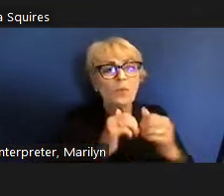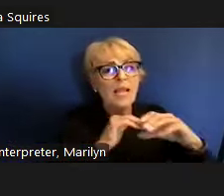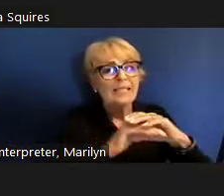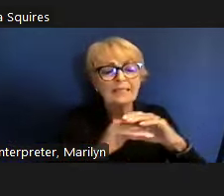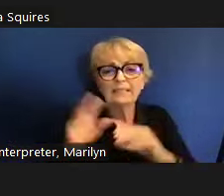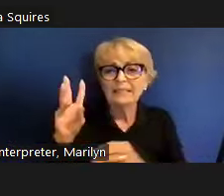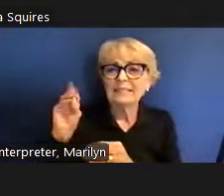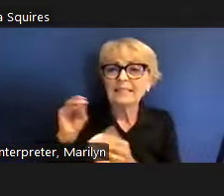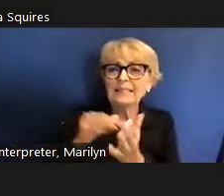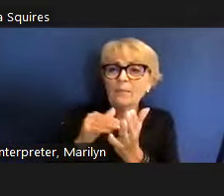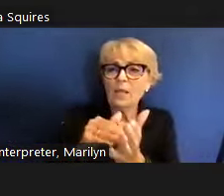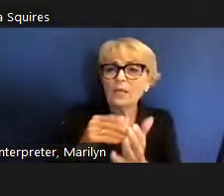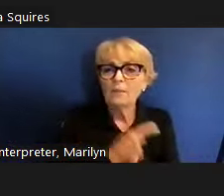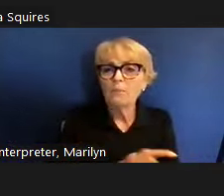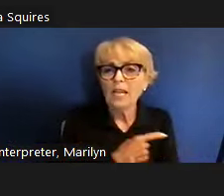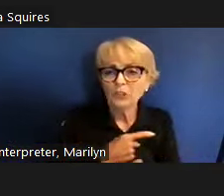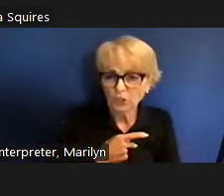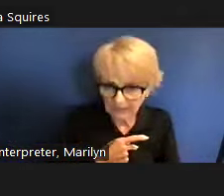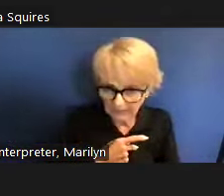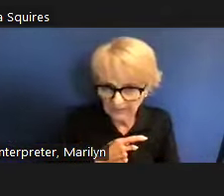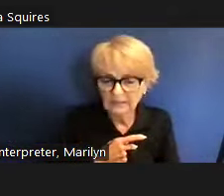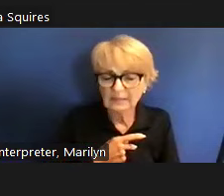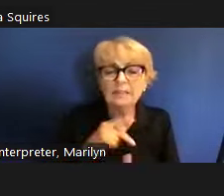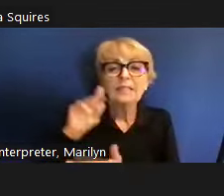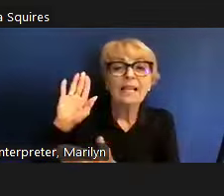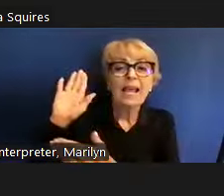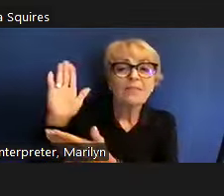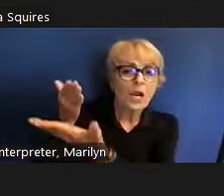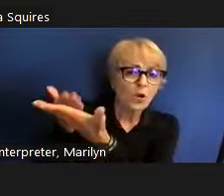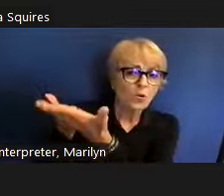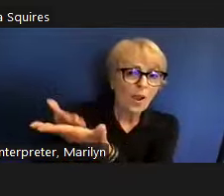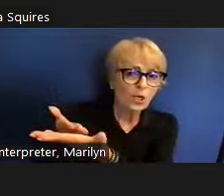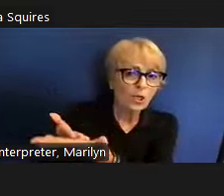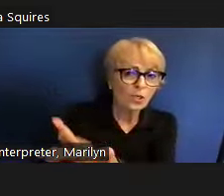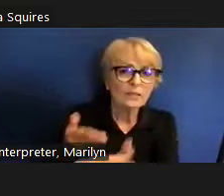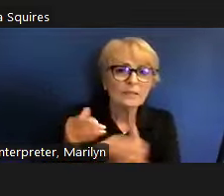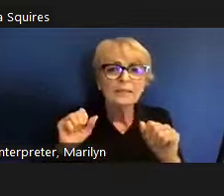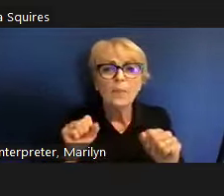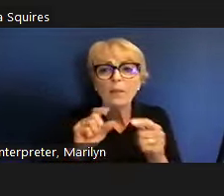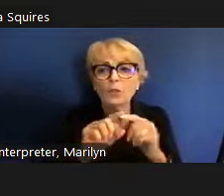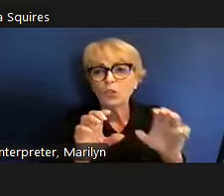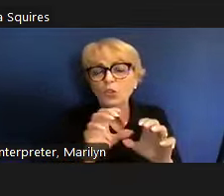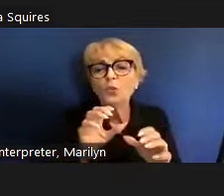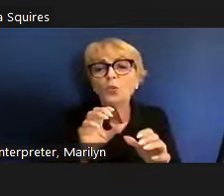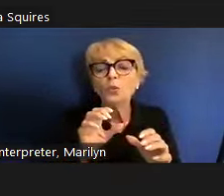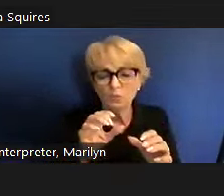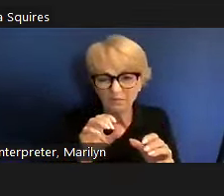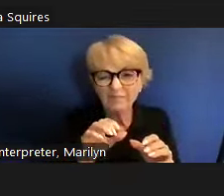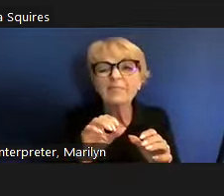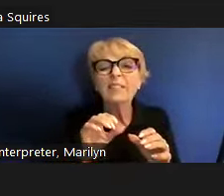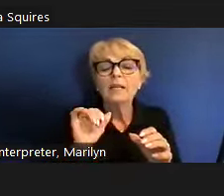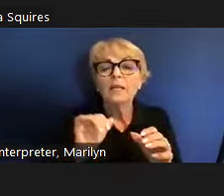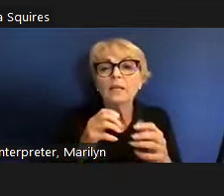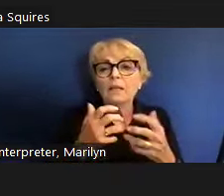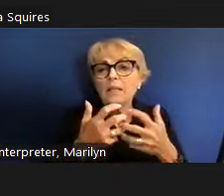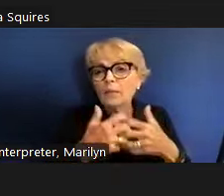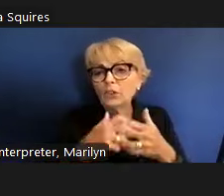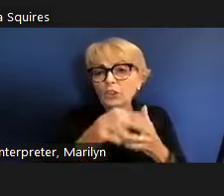records, 60 million patients and their records to be able to do these kind of machine